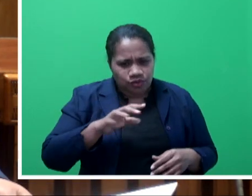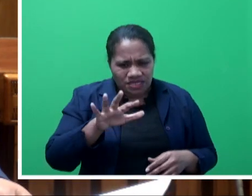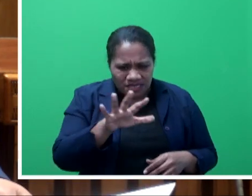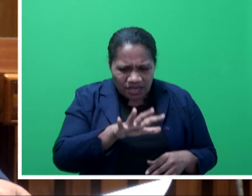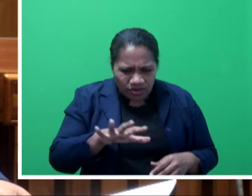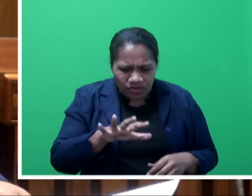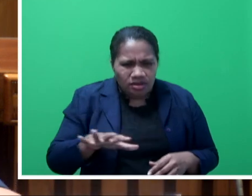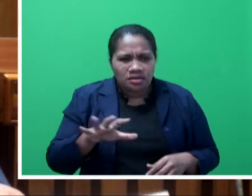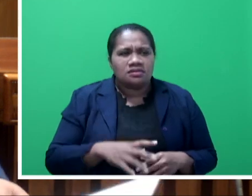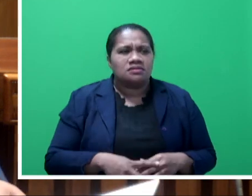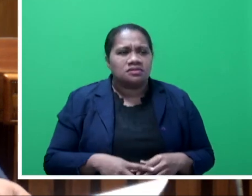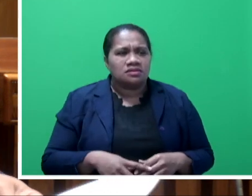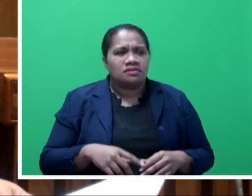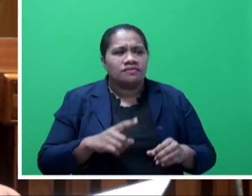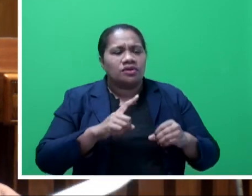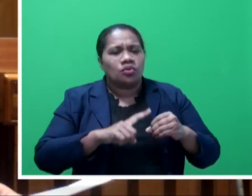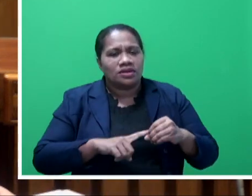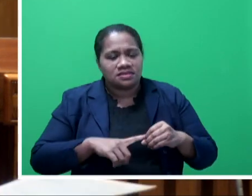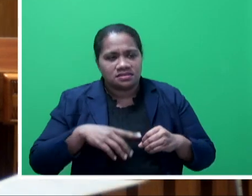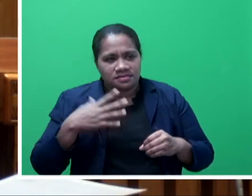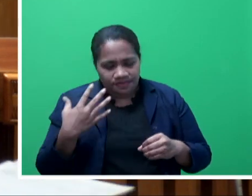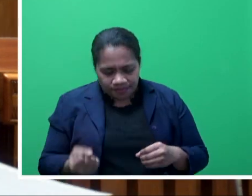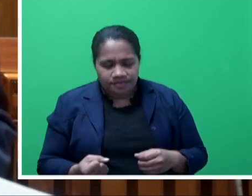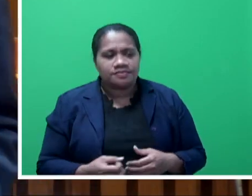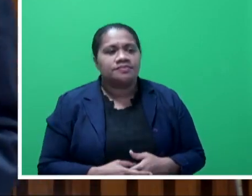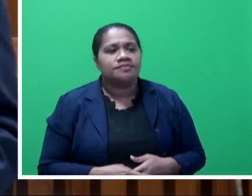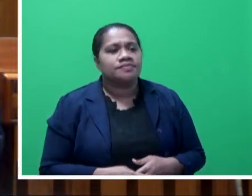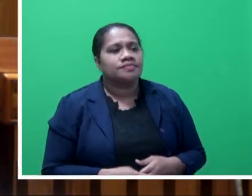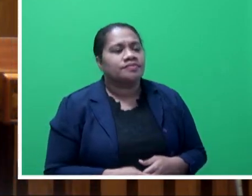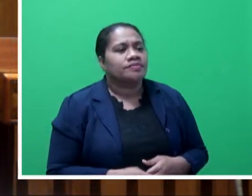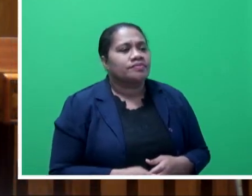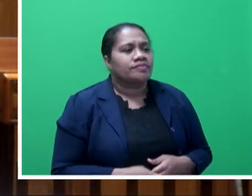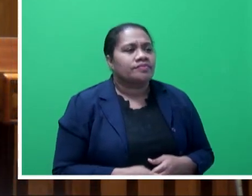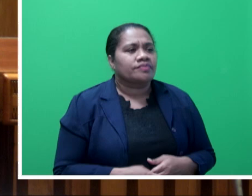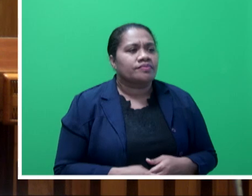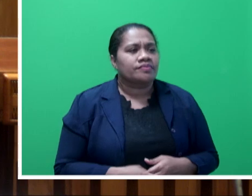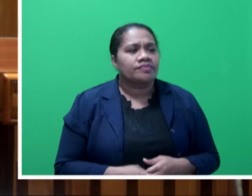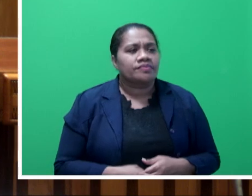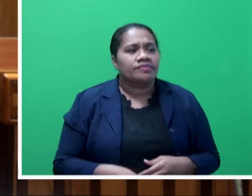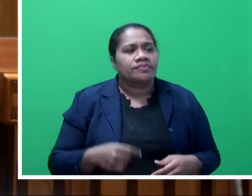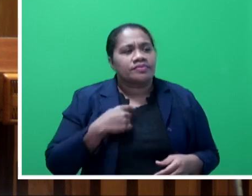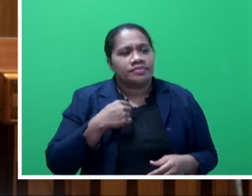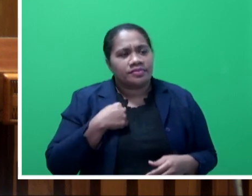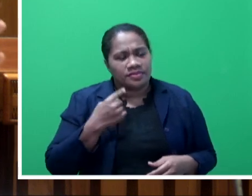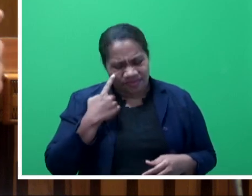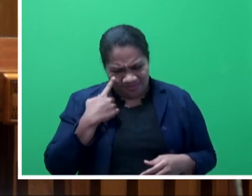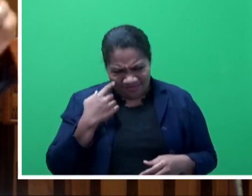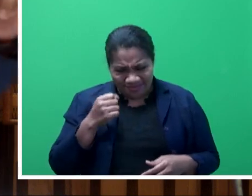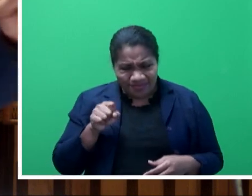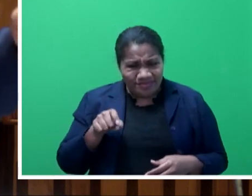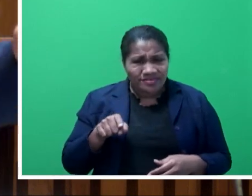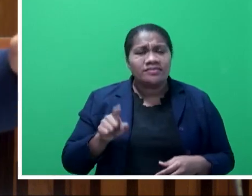veto powers that Qantas has, or had, Mr. Speaker, sir. And I find it quite flabbergasting, Mr. Speaker, sir,